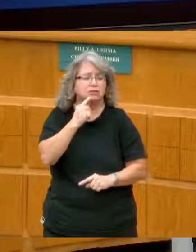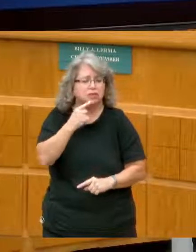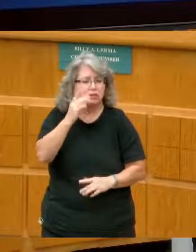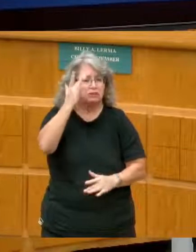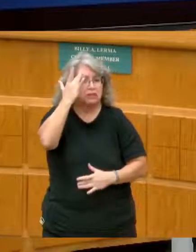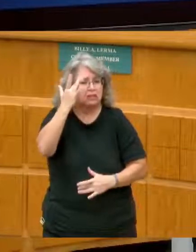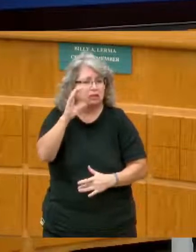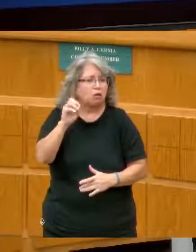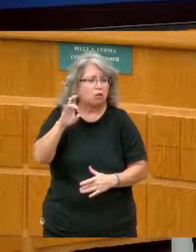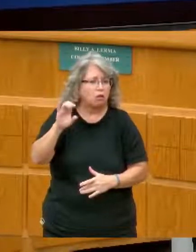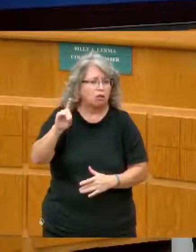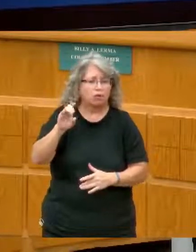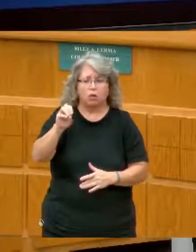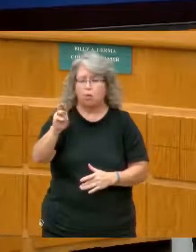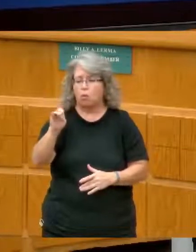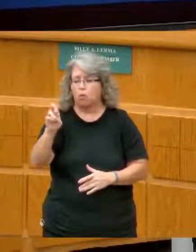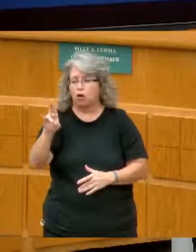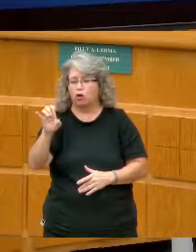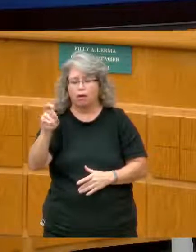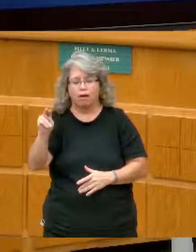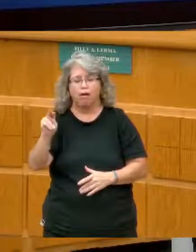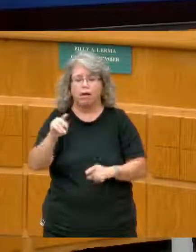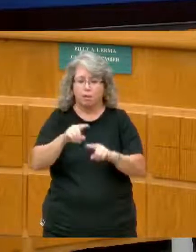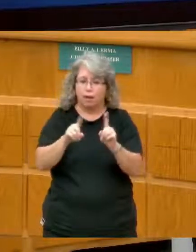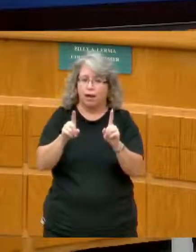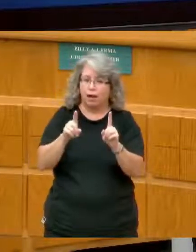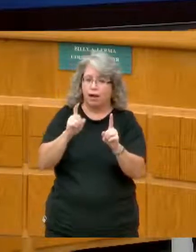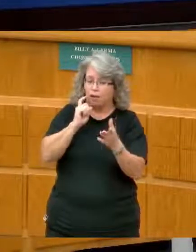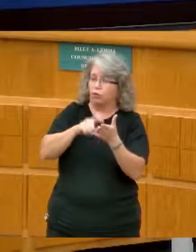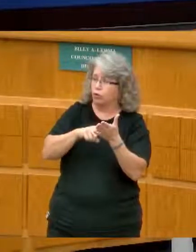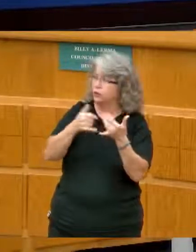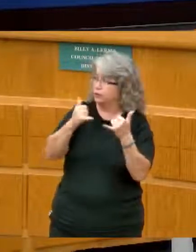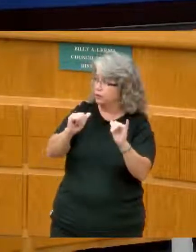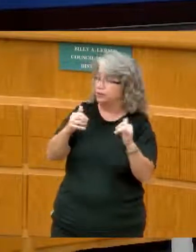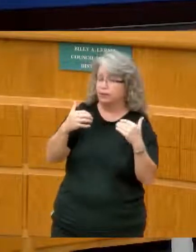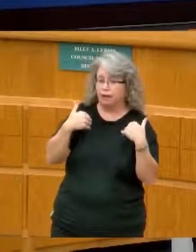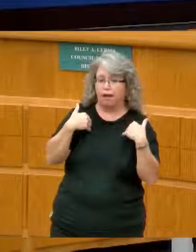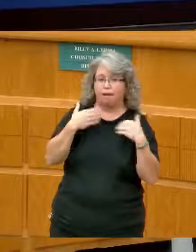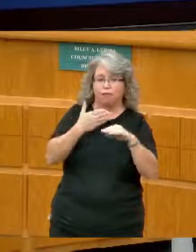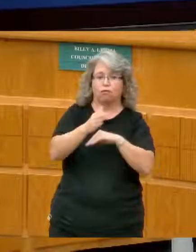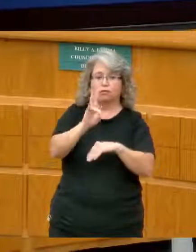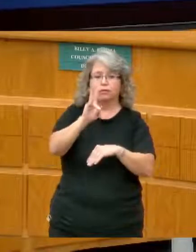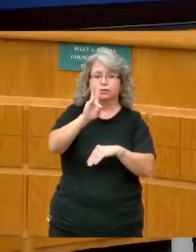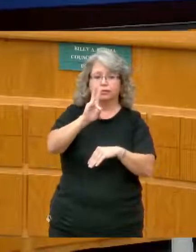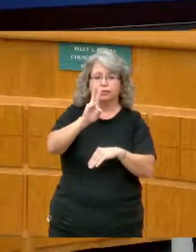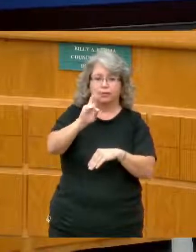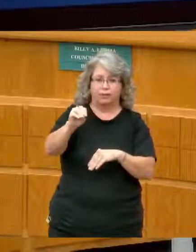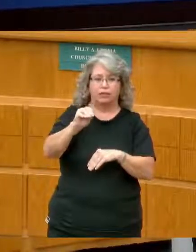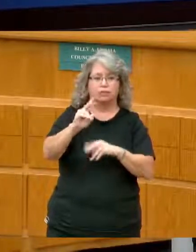new Omicron variant. So we need to make sure that we're using all of our precautions available.